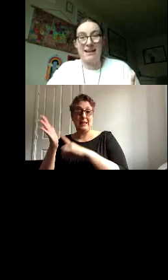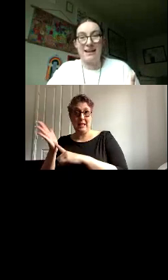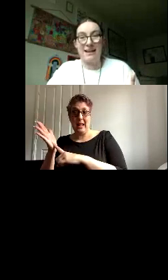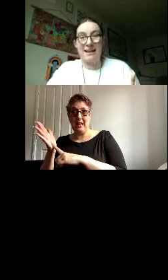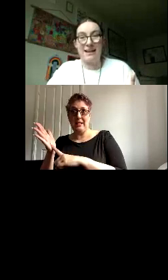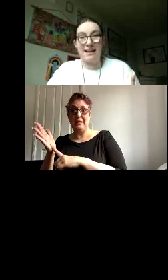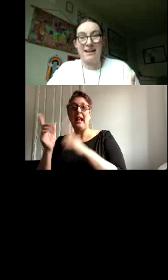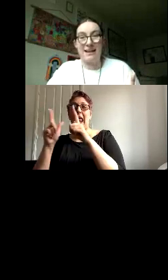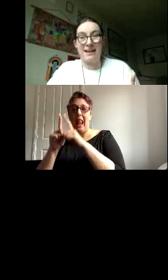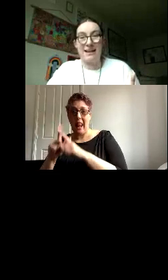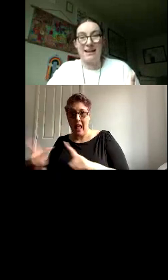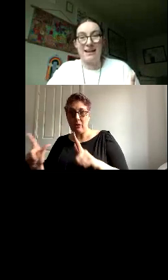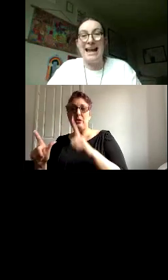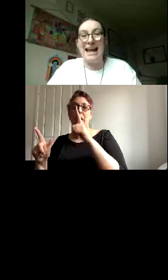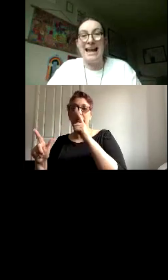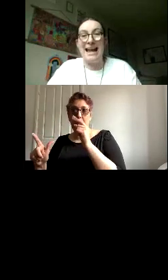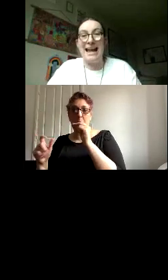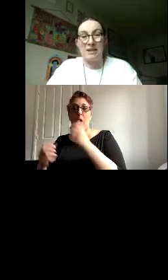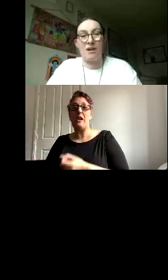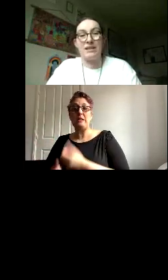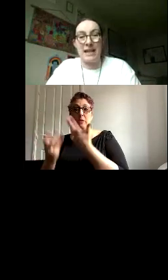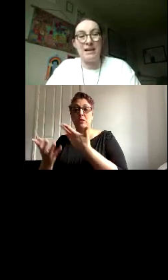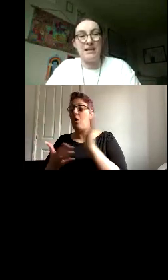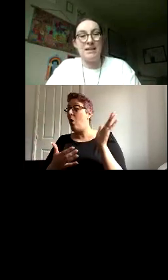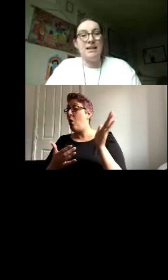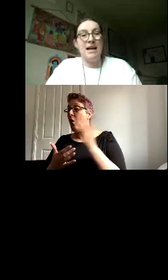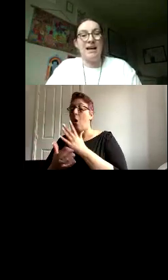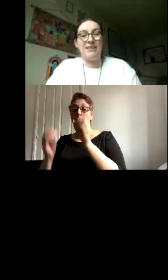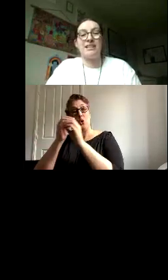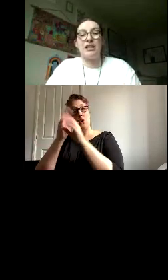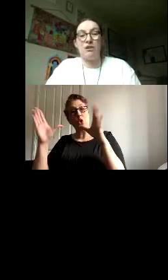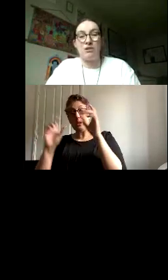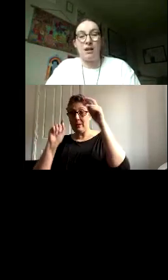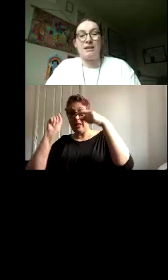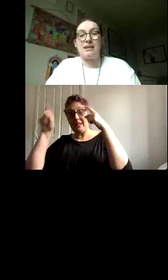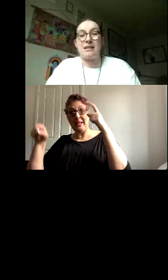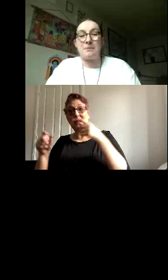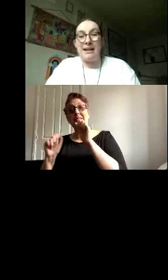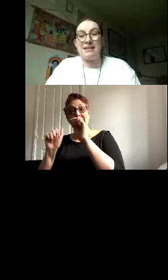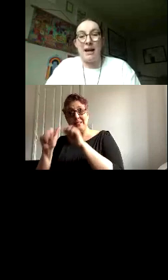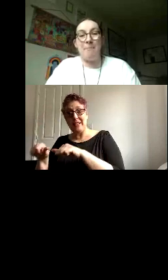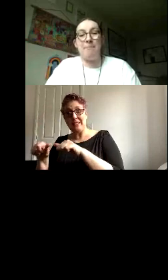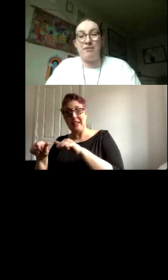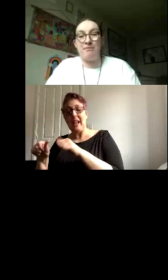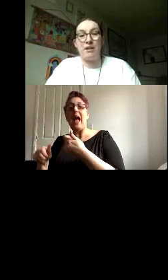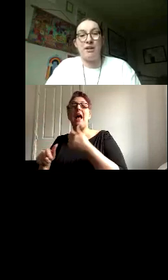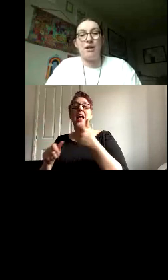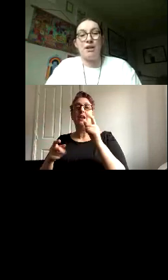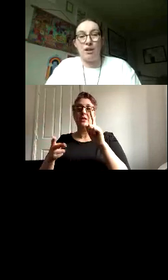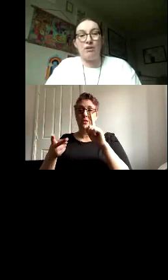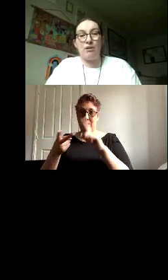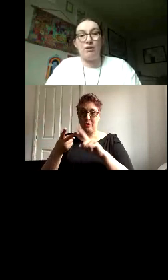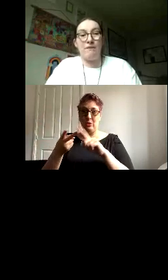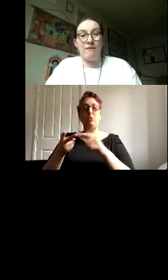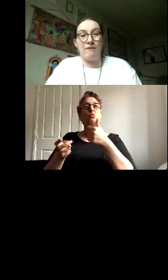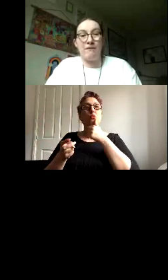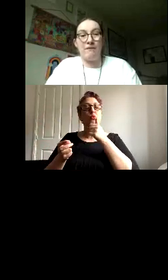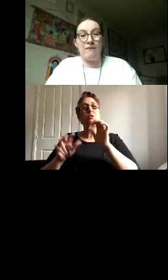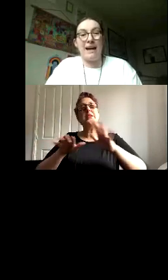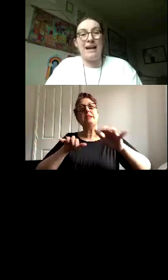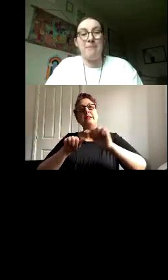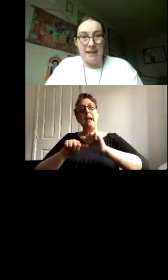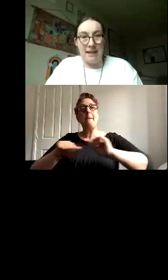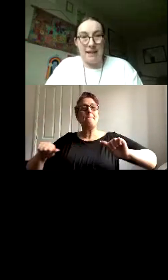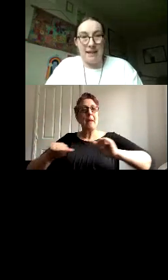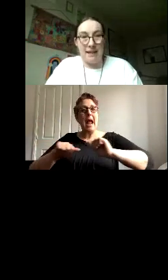is a language of expressing any abstract idea, and that it utilizes space and movement to convey